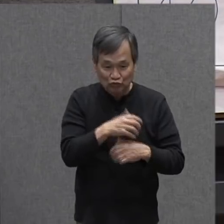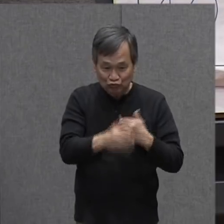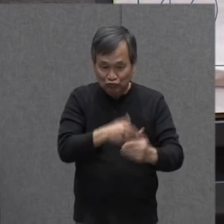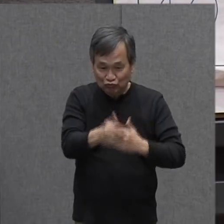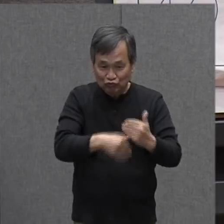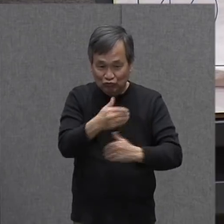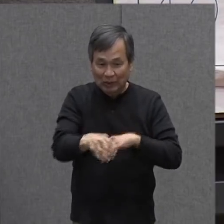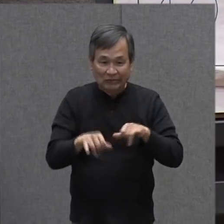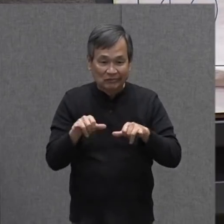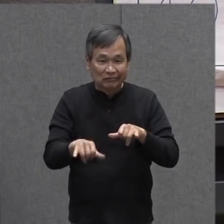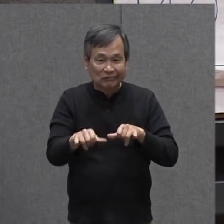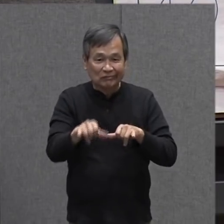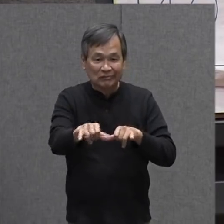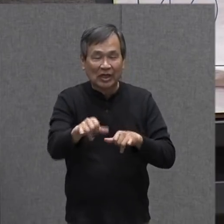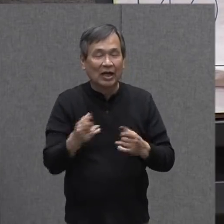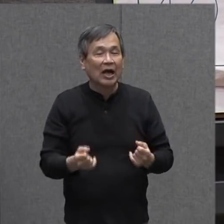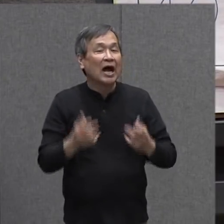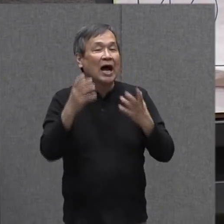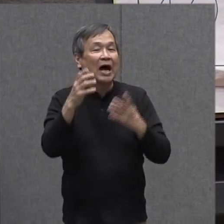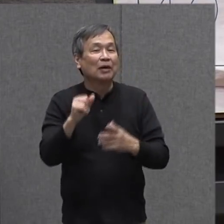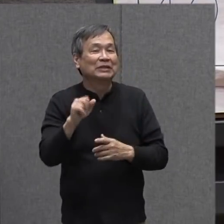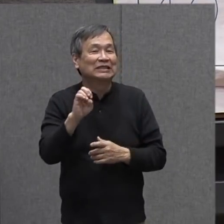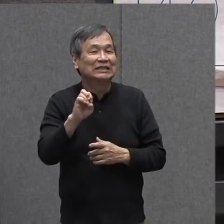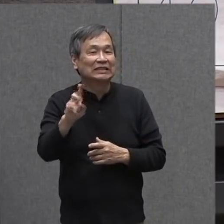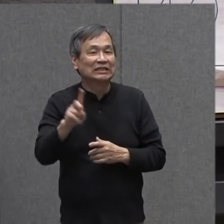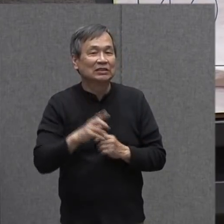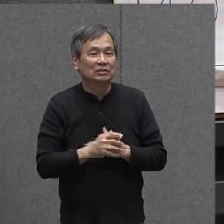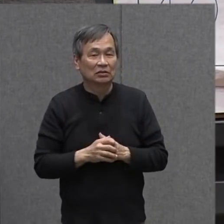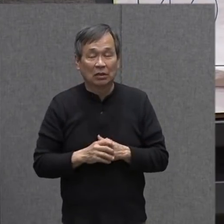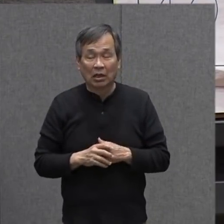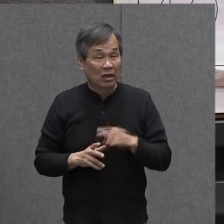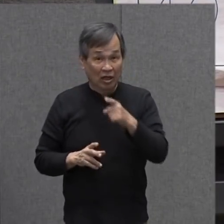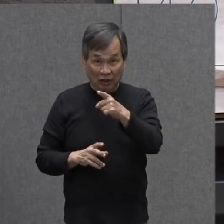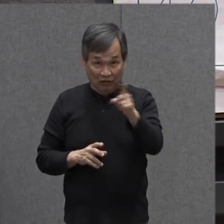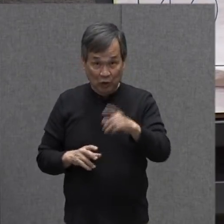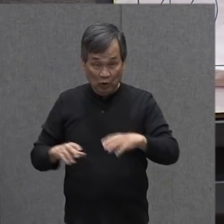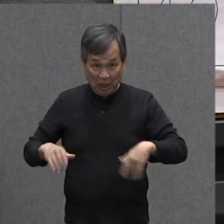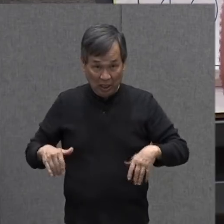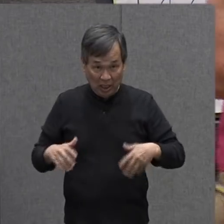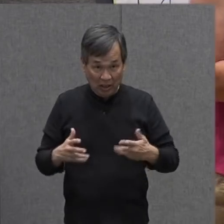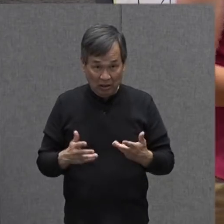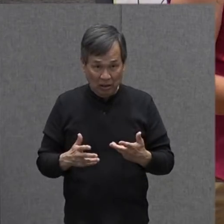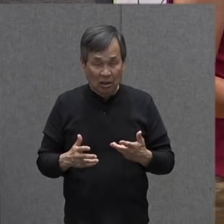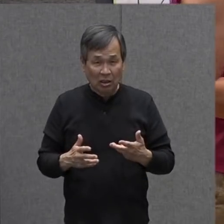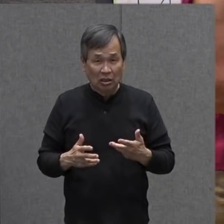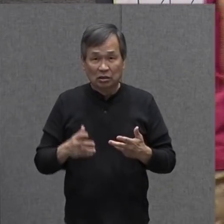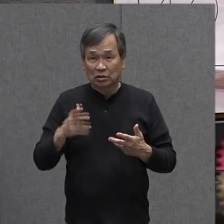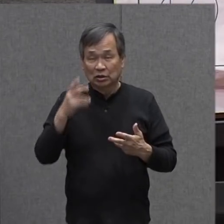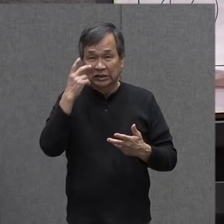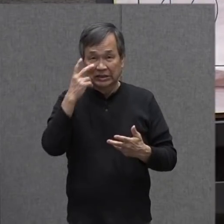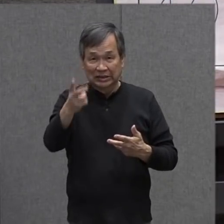with it, maybe I want to make the numbers together.